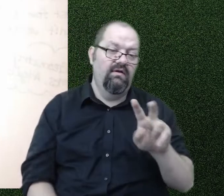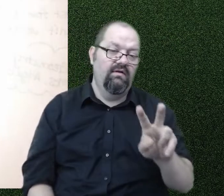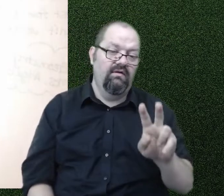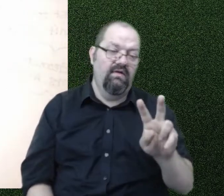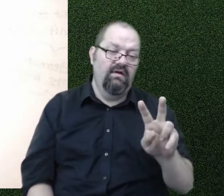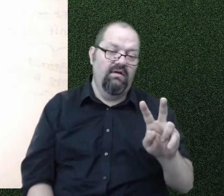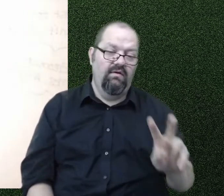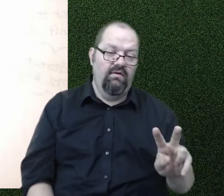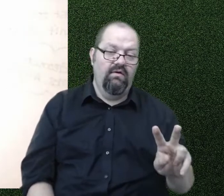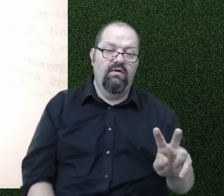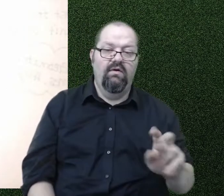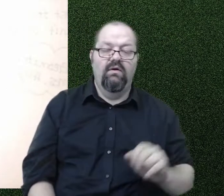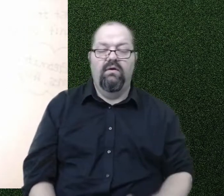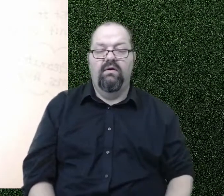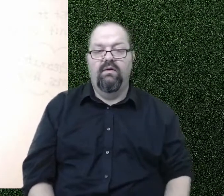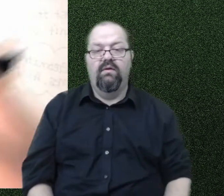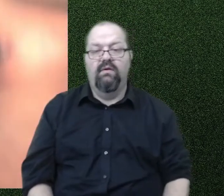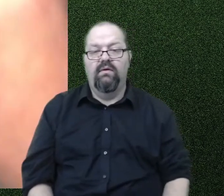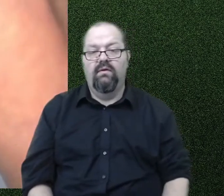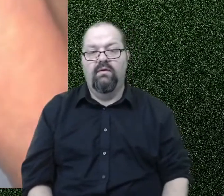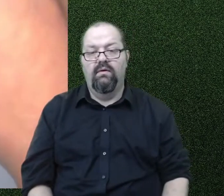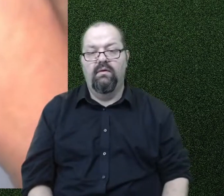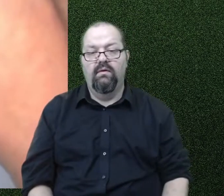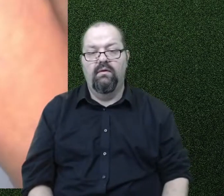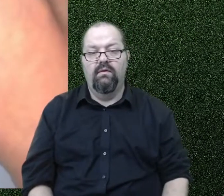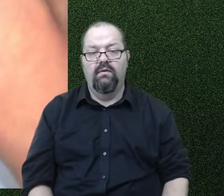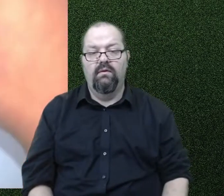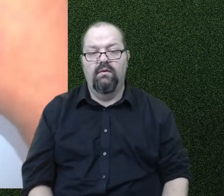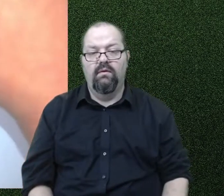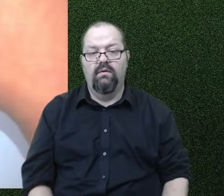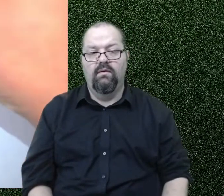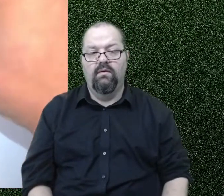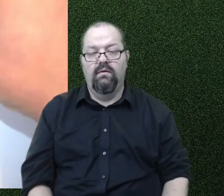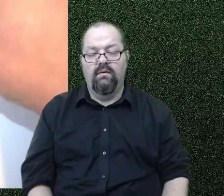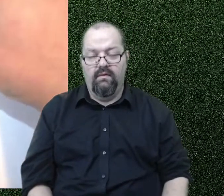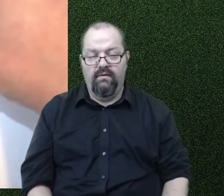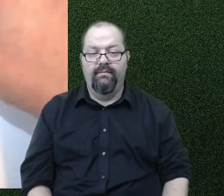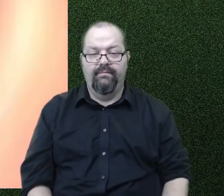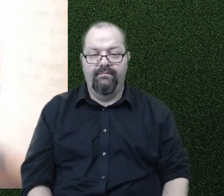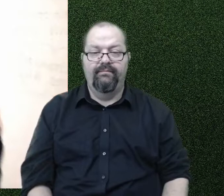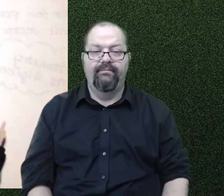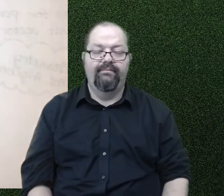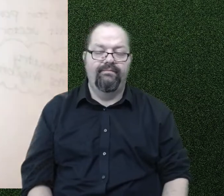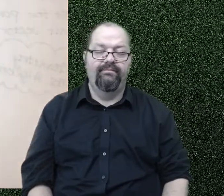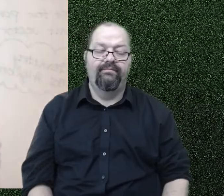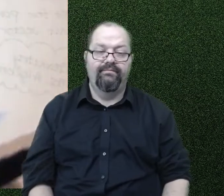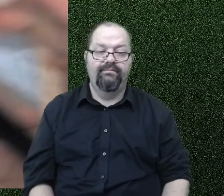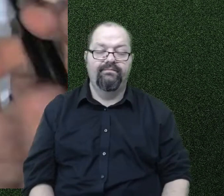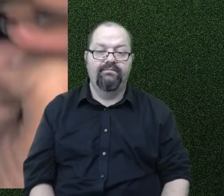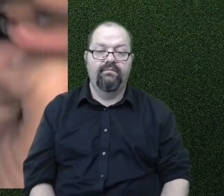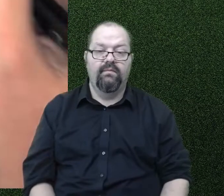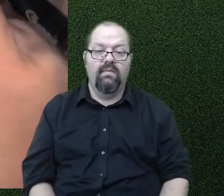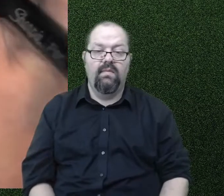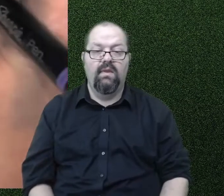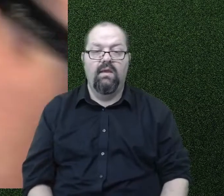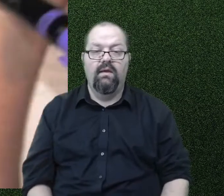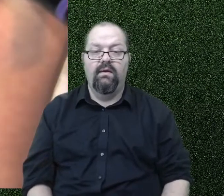u1 plus v1, it's u1 plus v1, and then u2 plus v2, u2 plus v2.